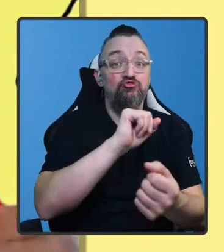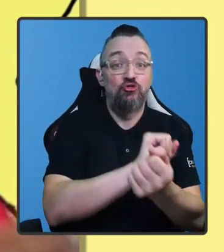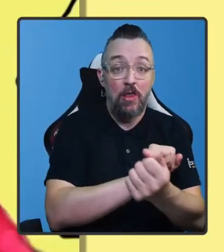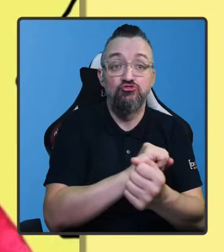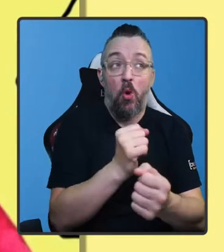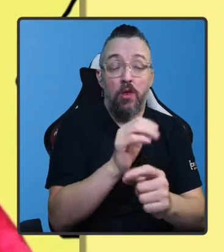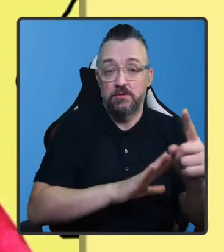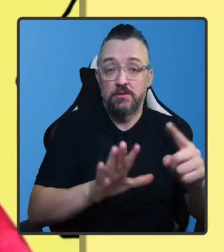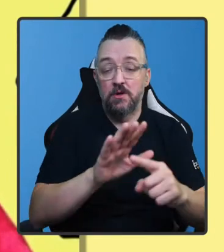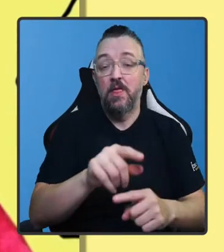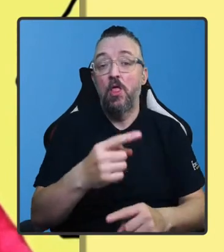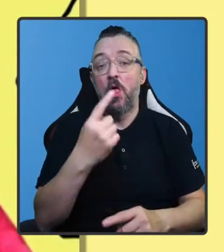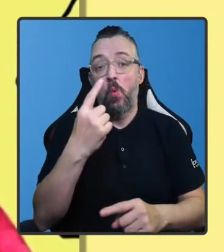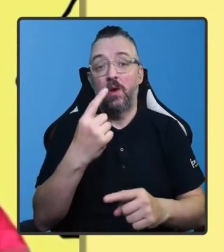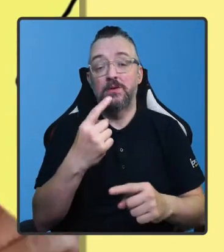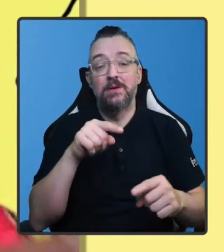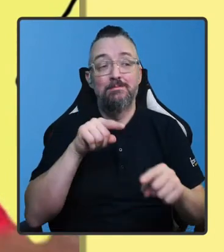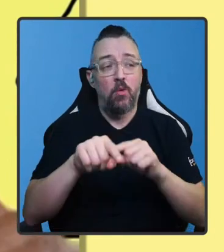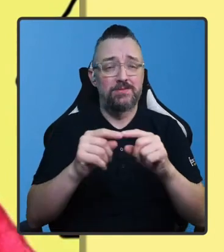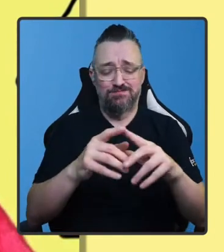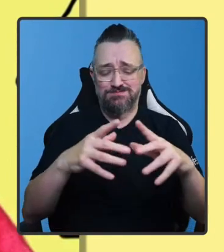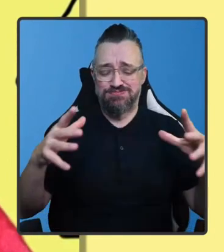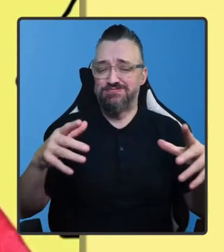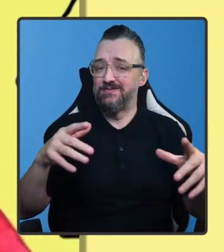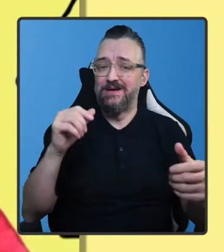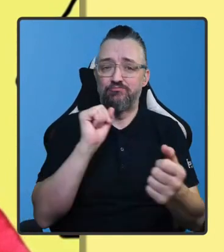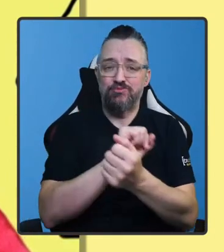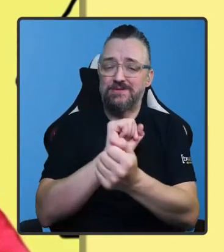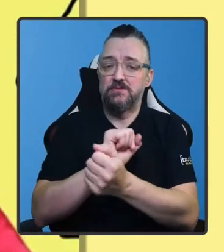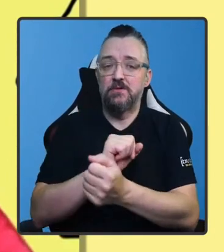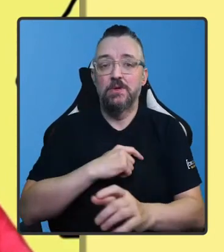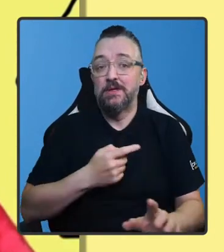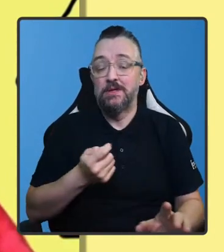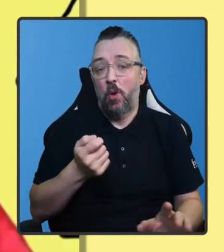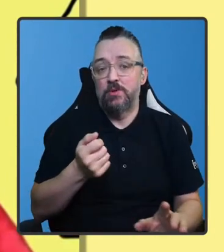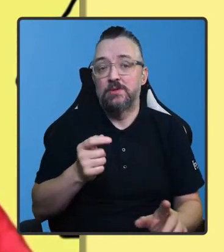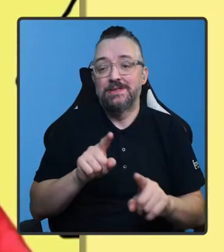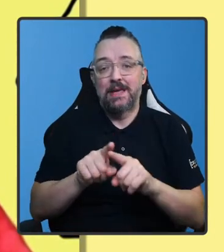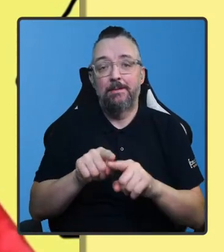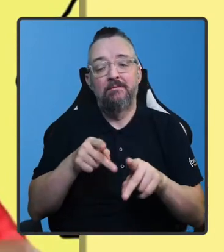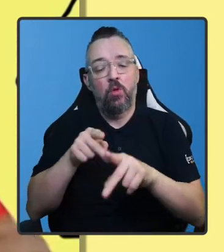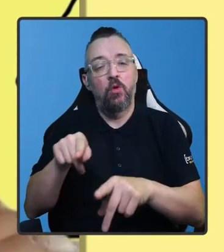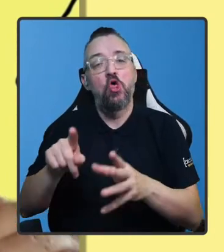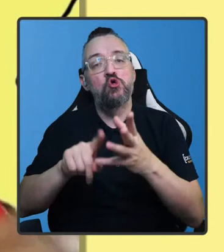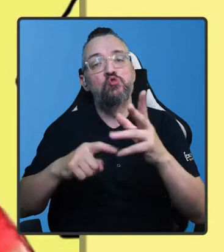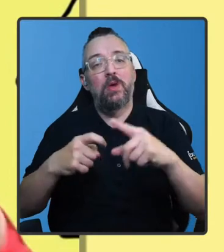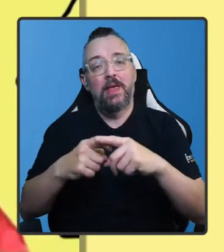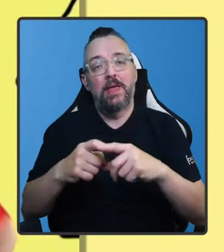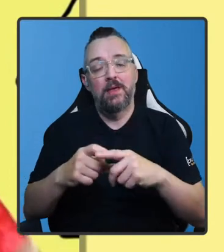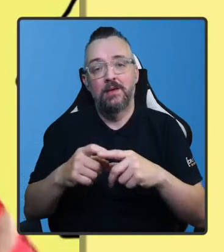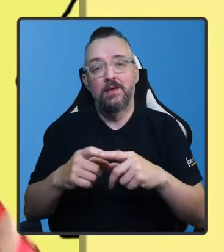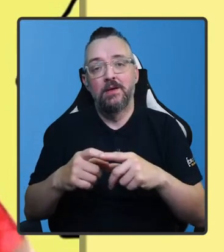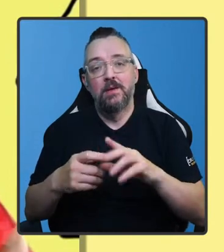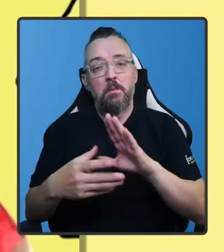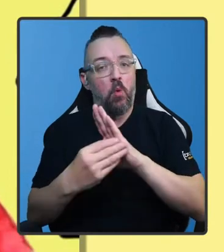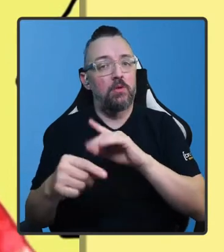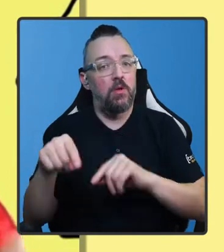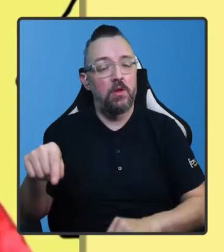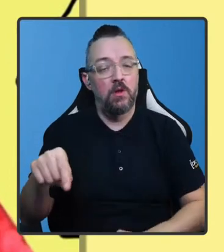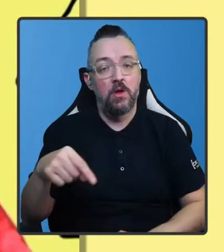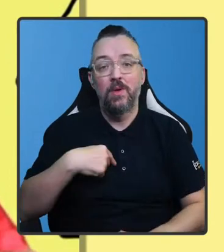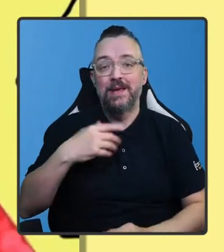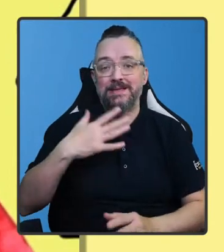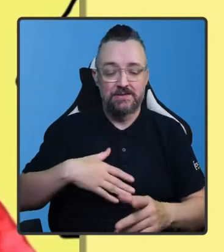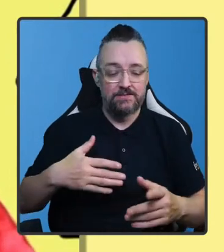the most imprisoning countries in Europe still. We're still too close to the UK model. So I'm arguing that we should follow a strategy that works,